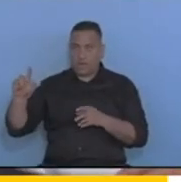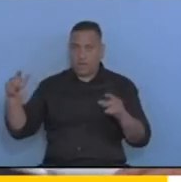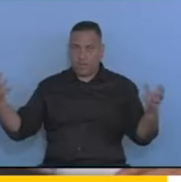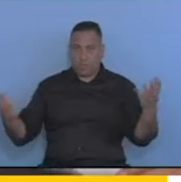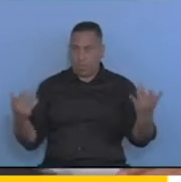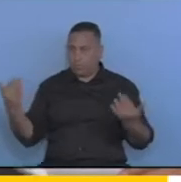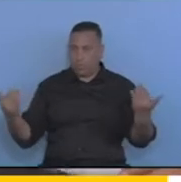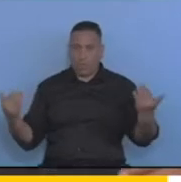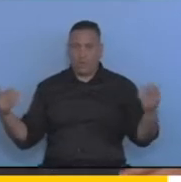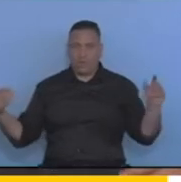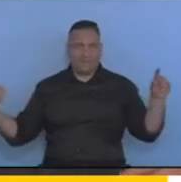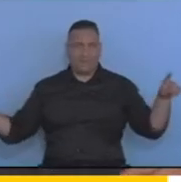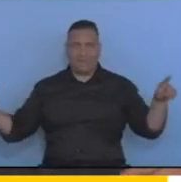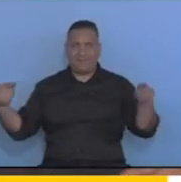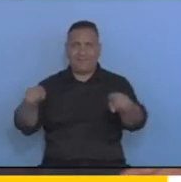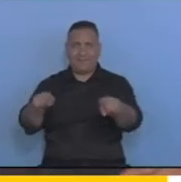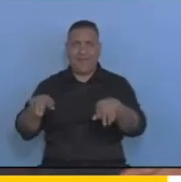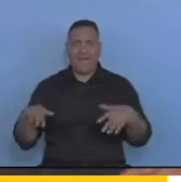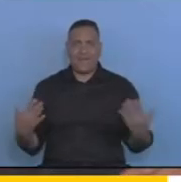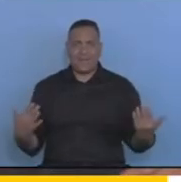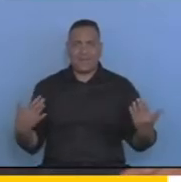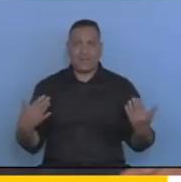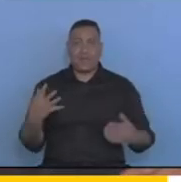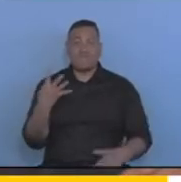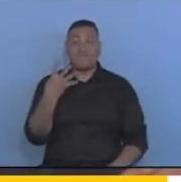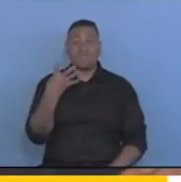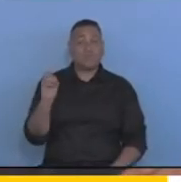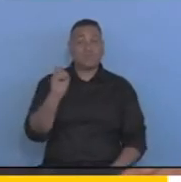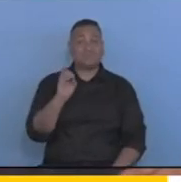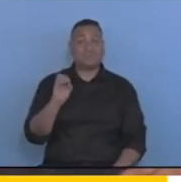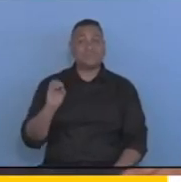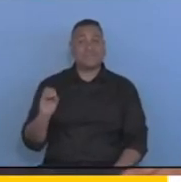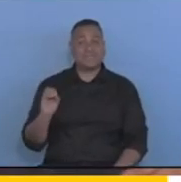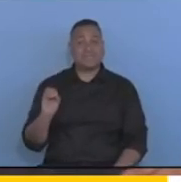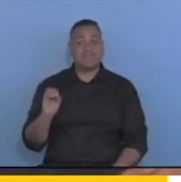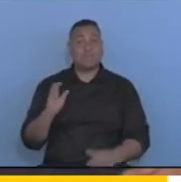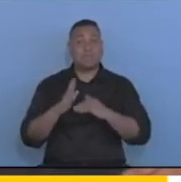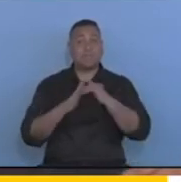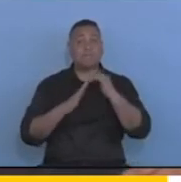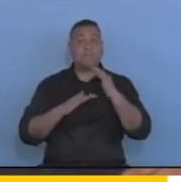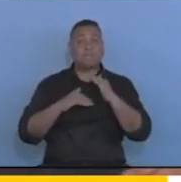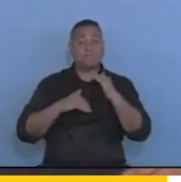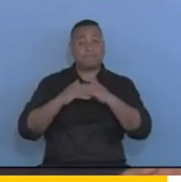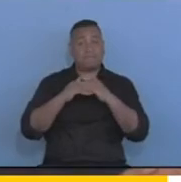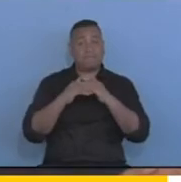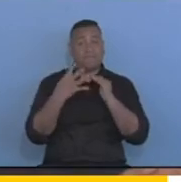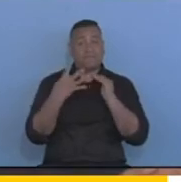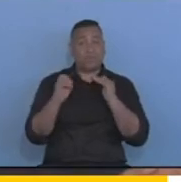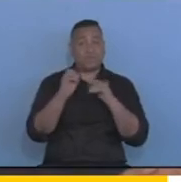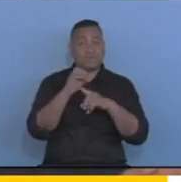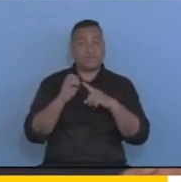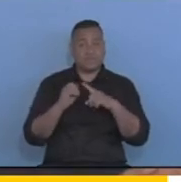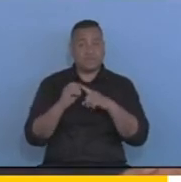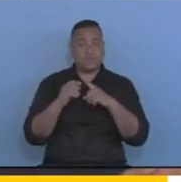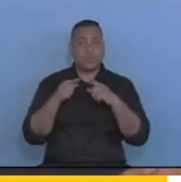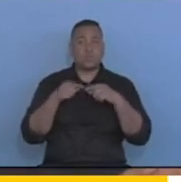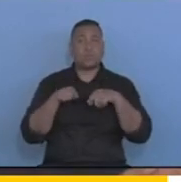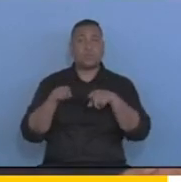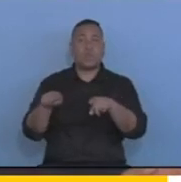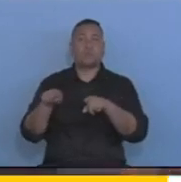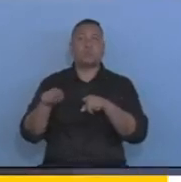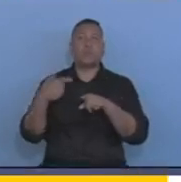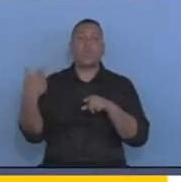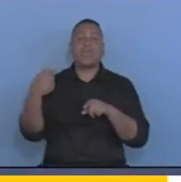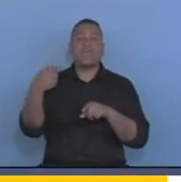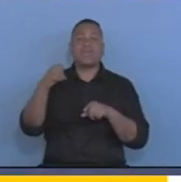in that way. Because about 40% or up to 50% of your electricity bill goes towards heating up the geyser. Yeah. And then also going